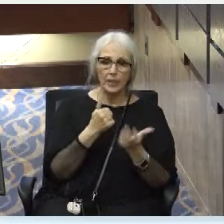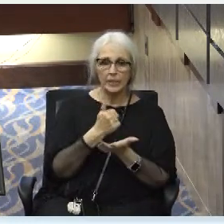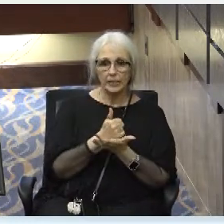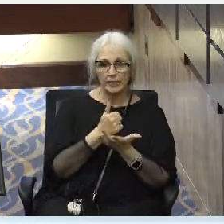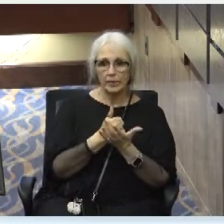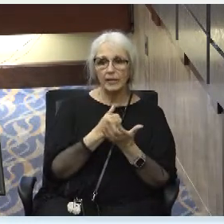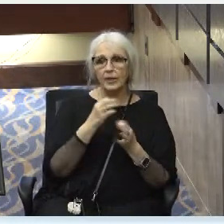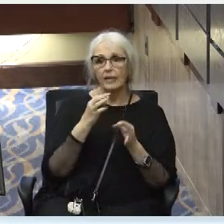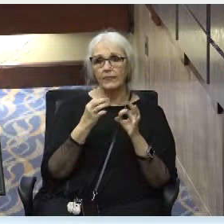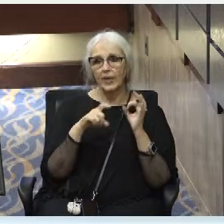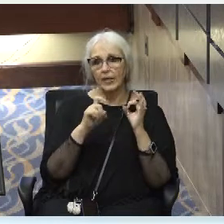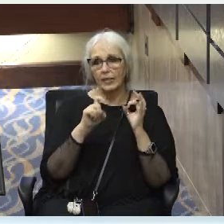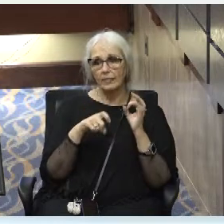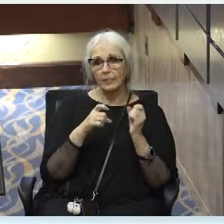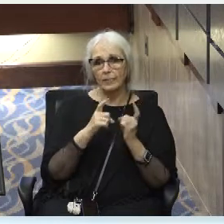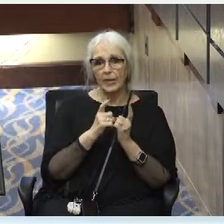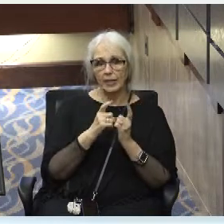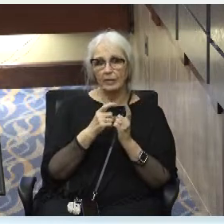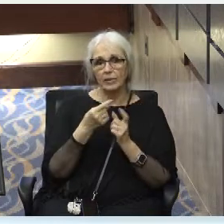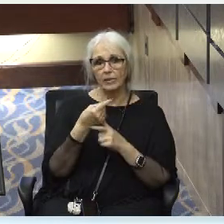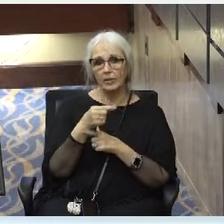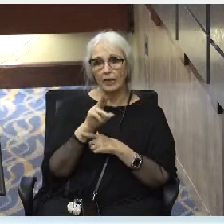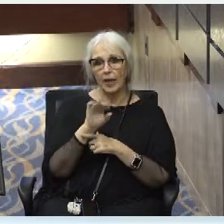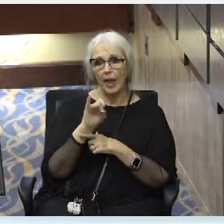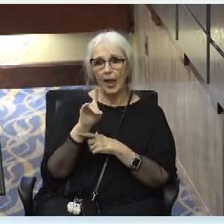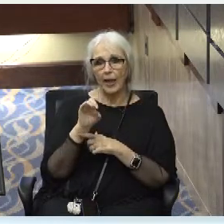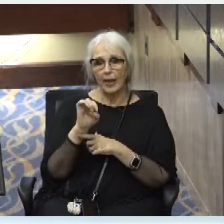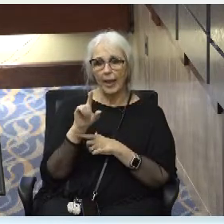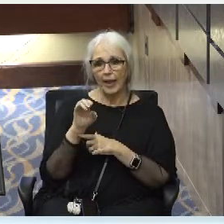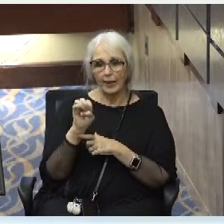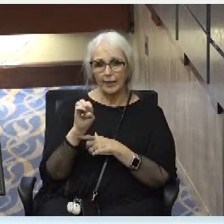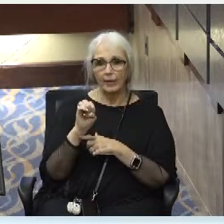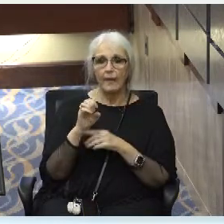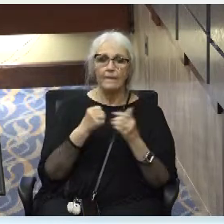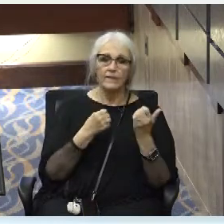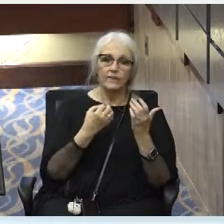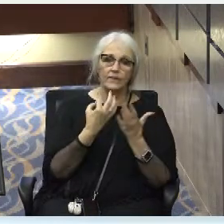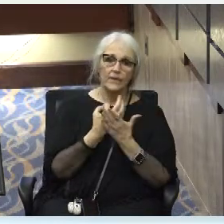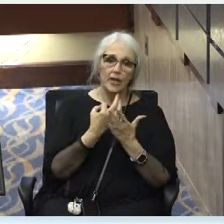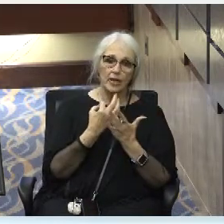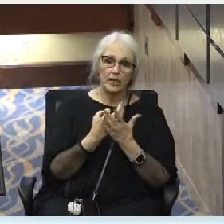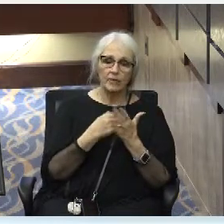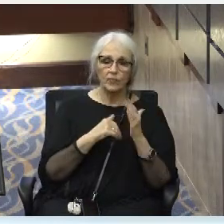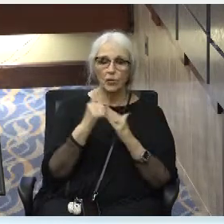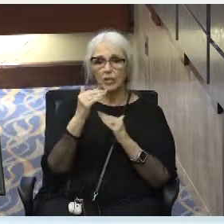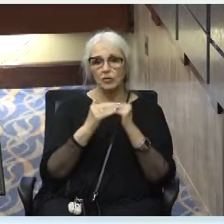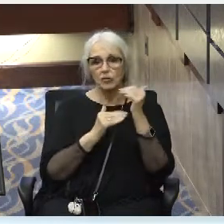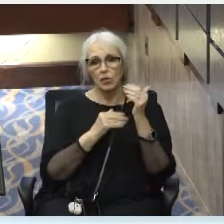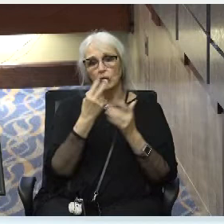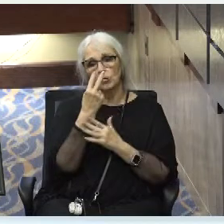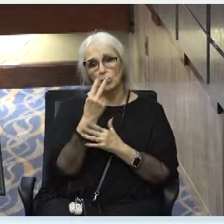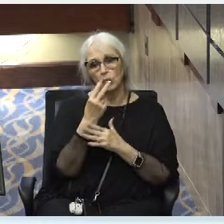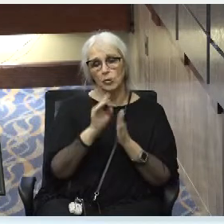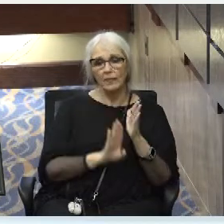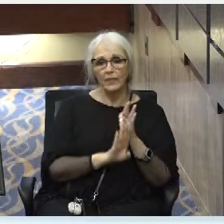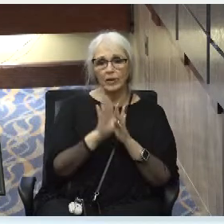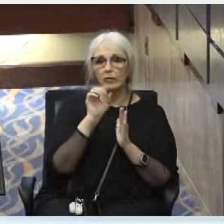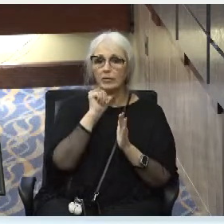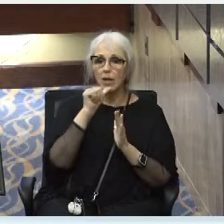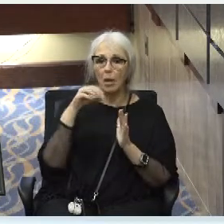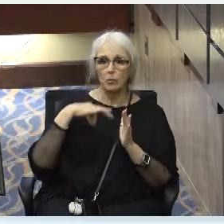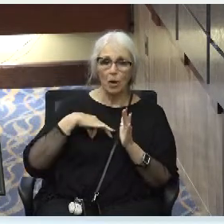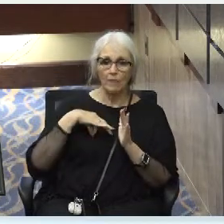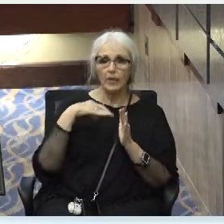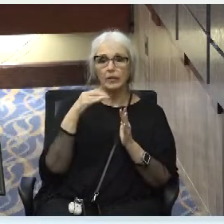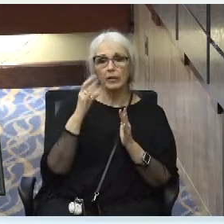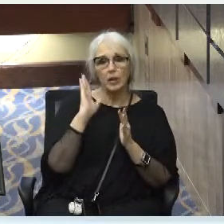meet the HUD income guidelines. Funding for construction activities are awarded to developers and/or nonprofits who